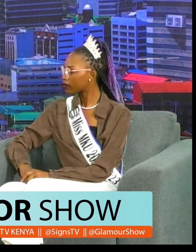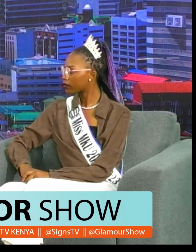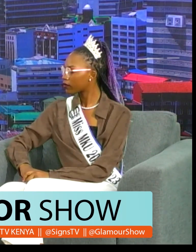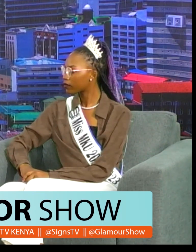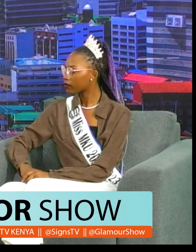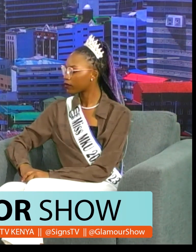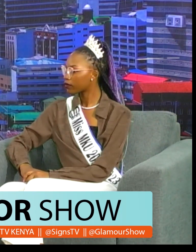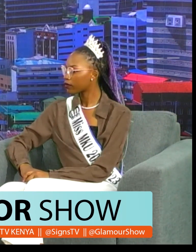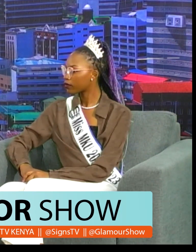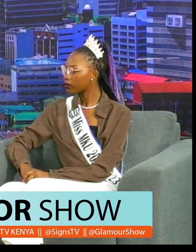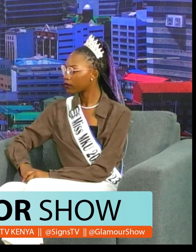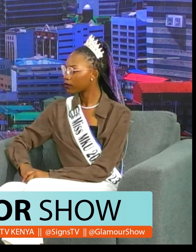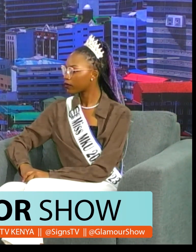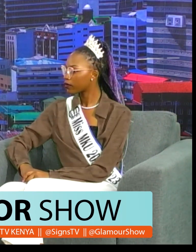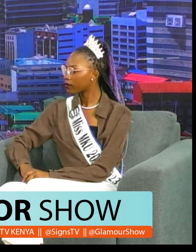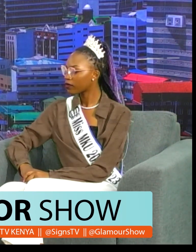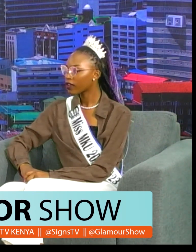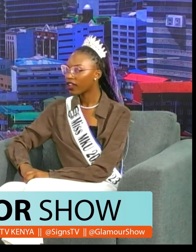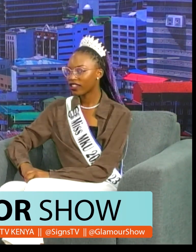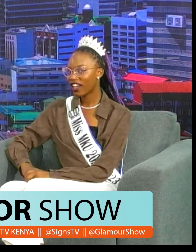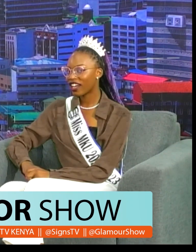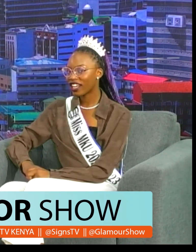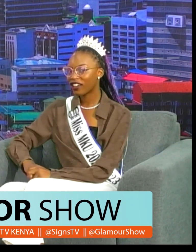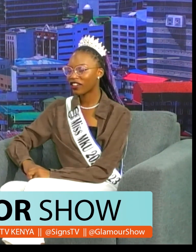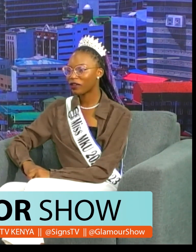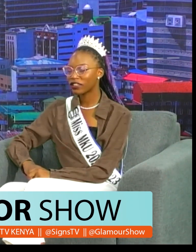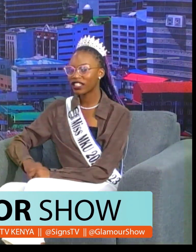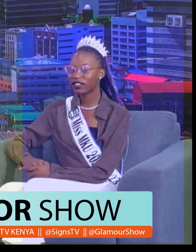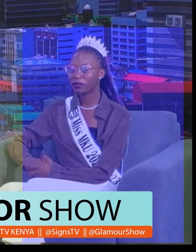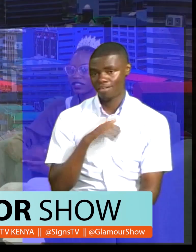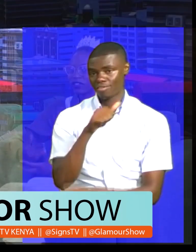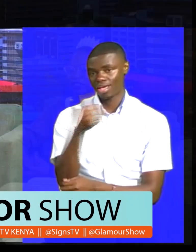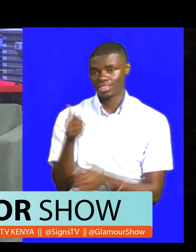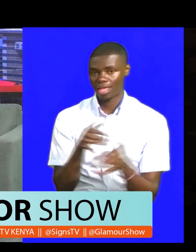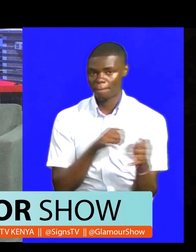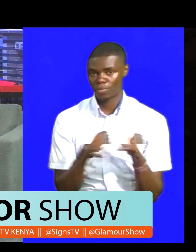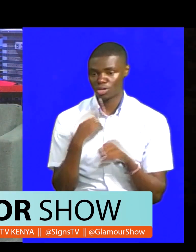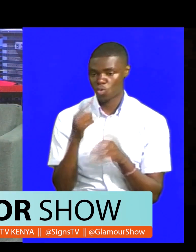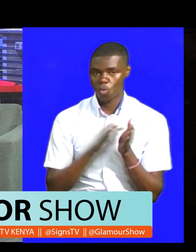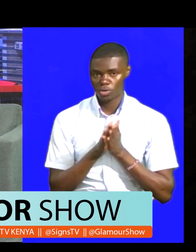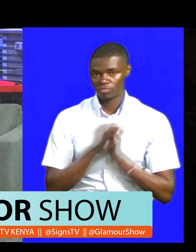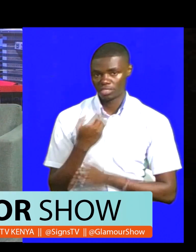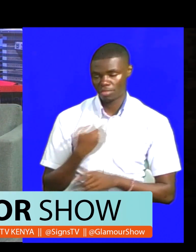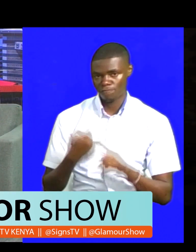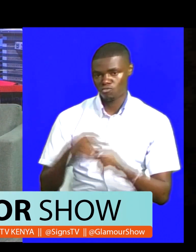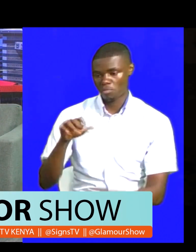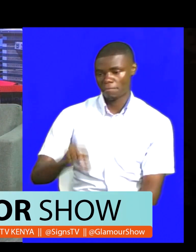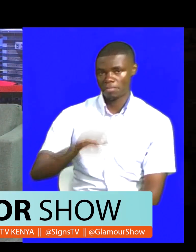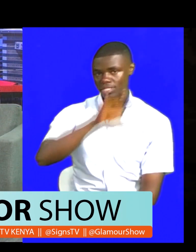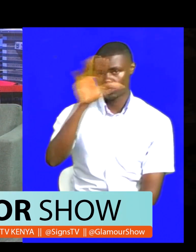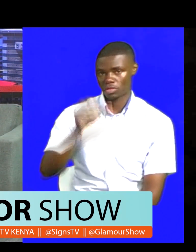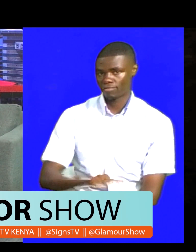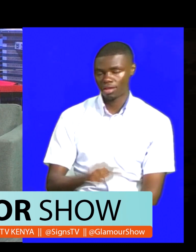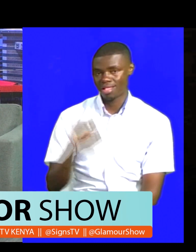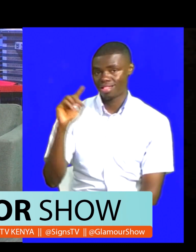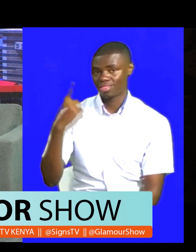do you have other models who motivate you? Yeah, I have the models who motivate me. Most of them are from South Africa.